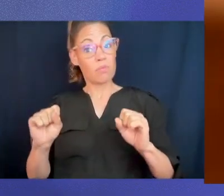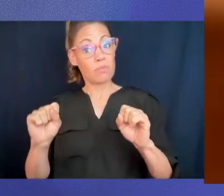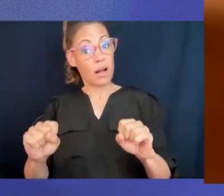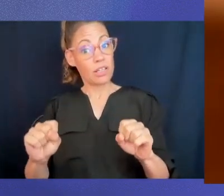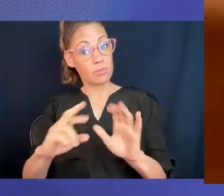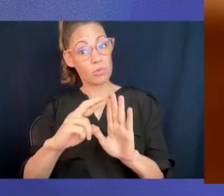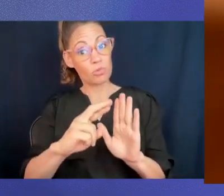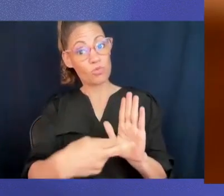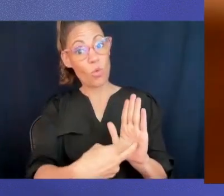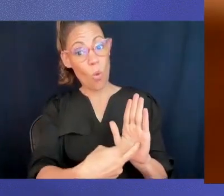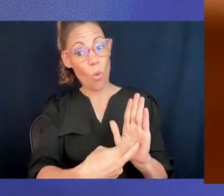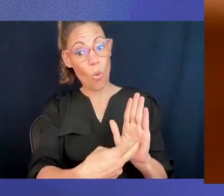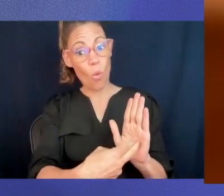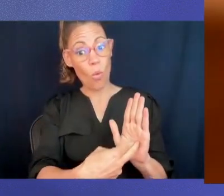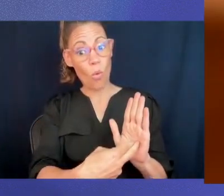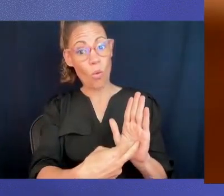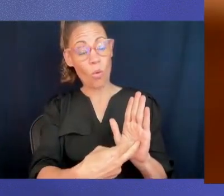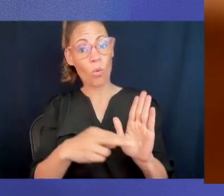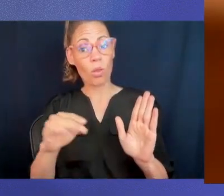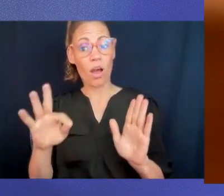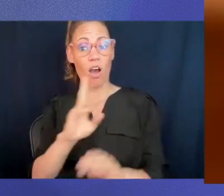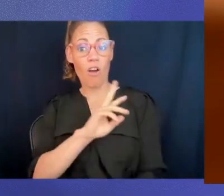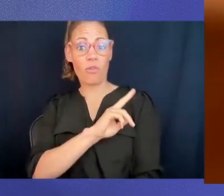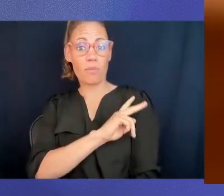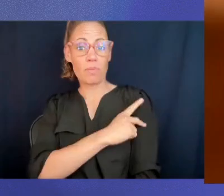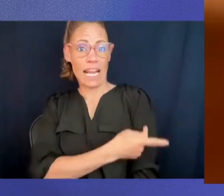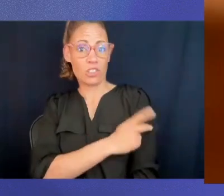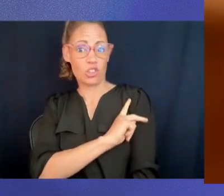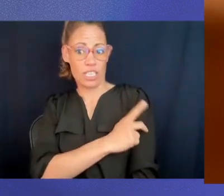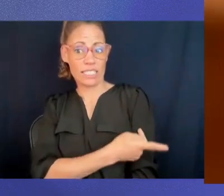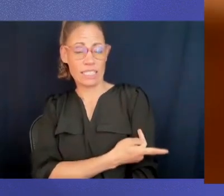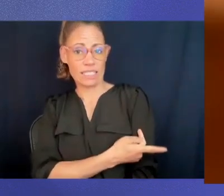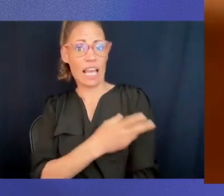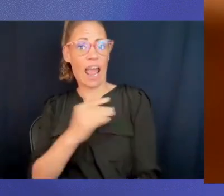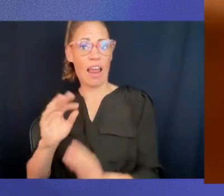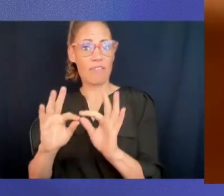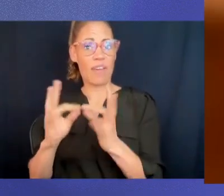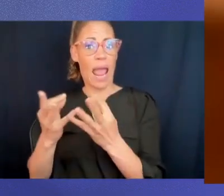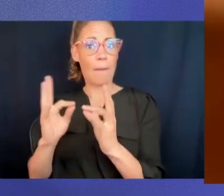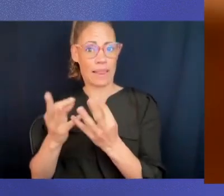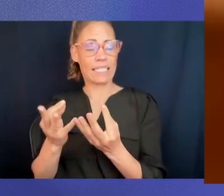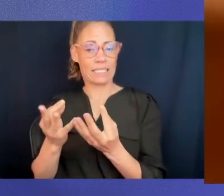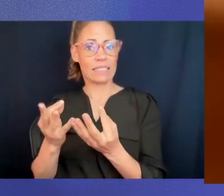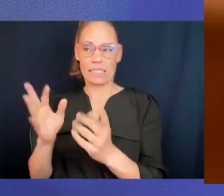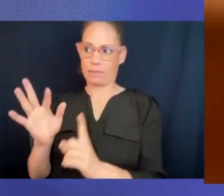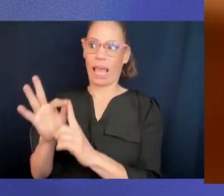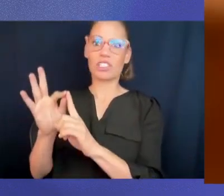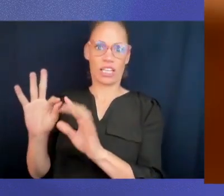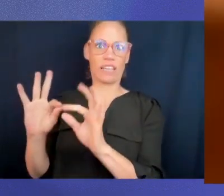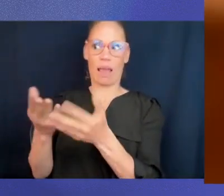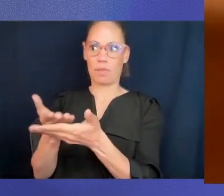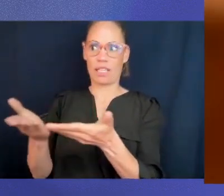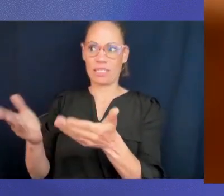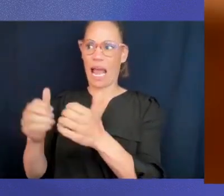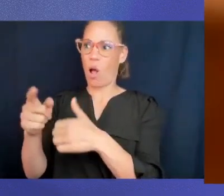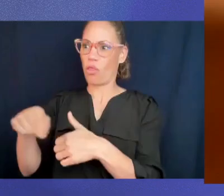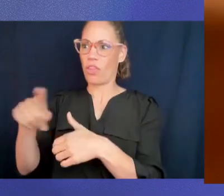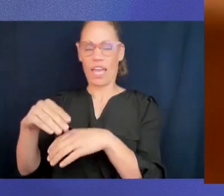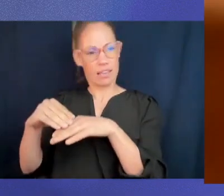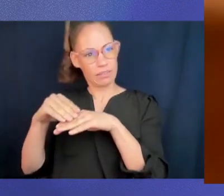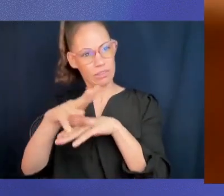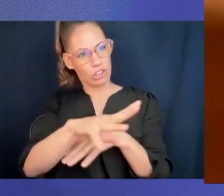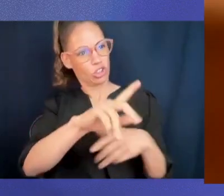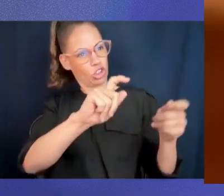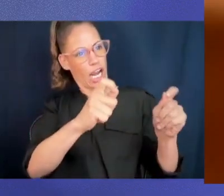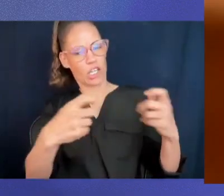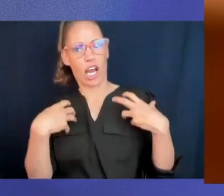of, of patients and families, especially in the shaping of the healthcare of the future. But I'm going to begin with a